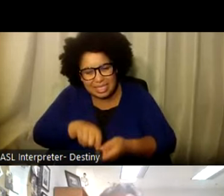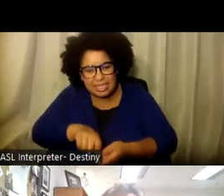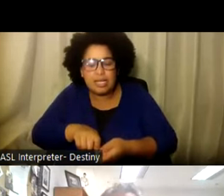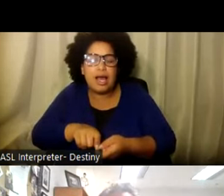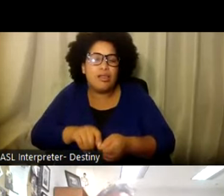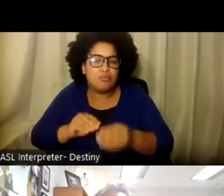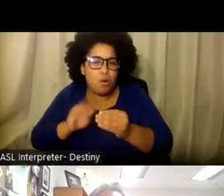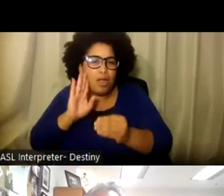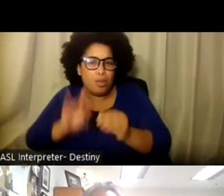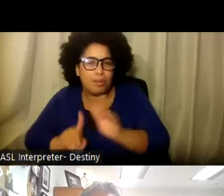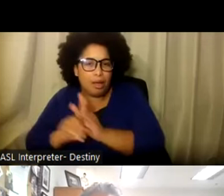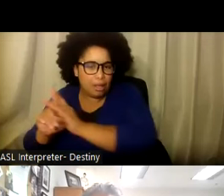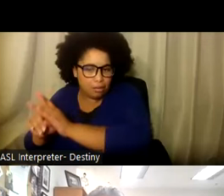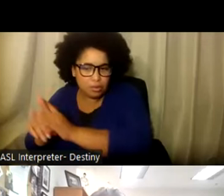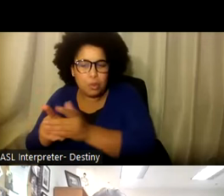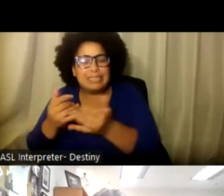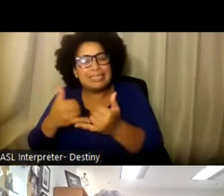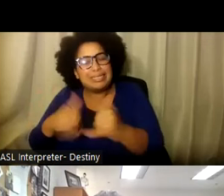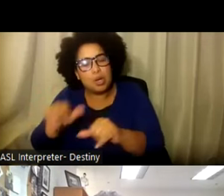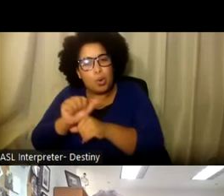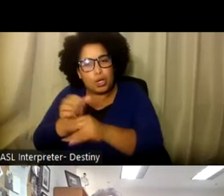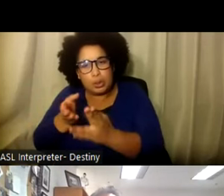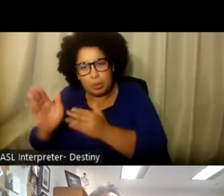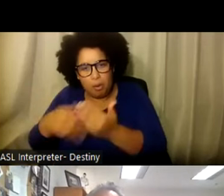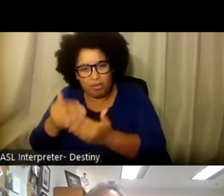up. Next slide.